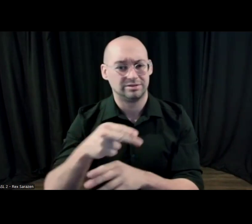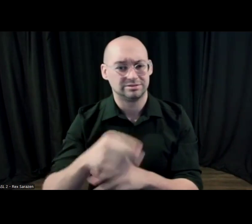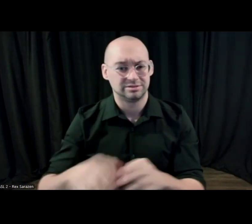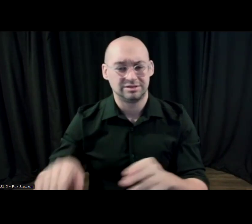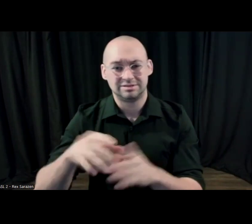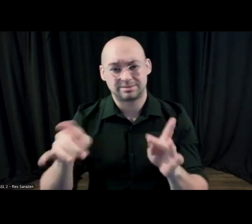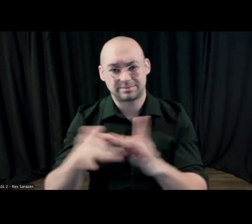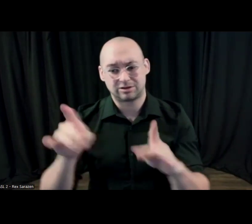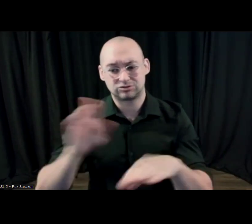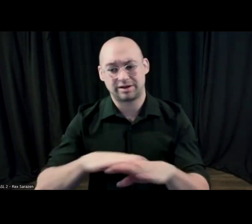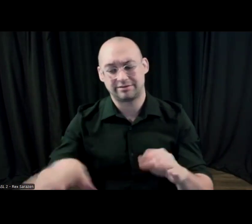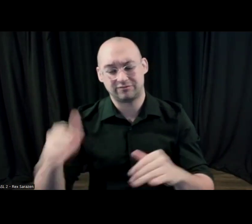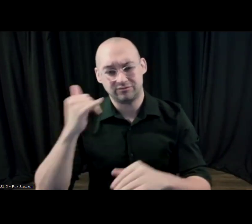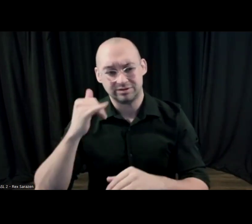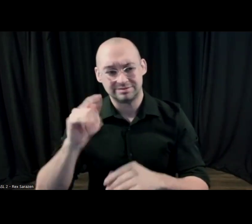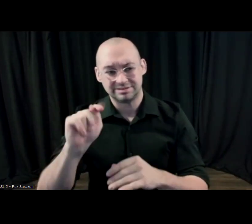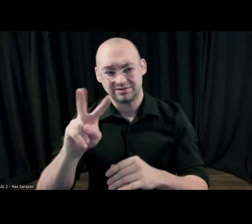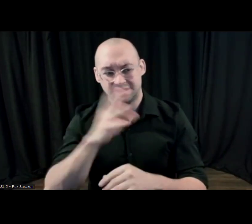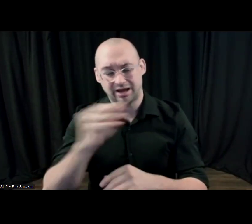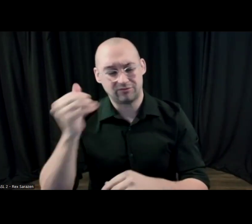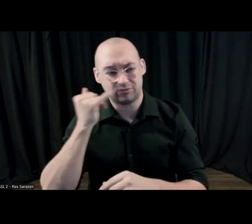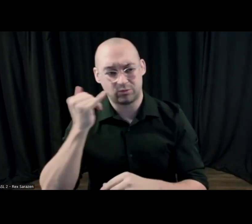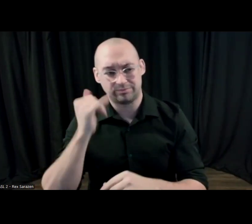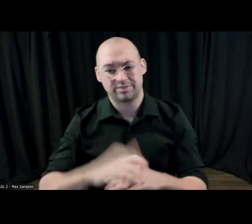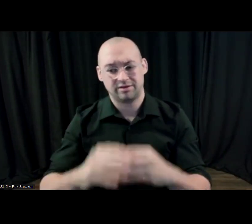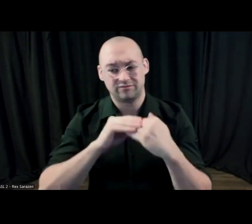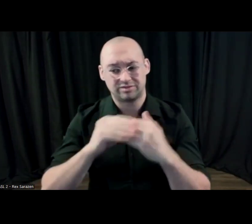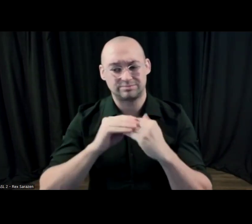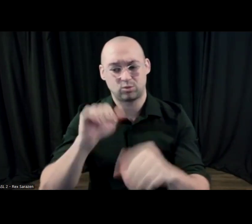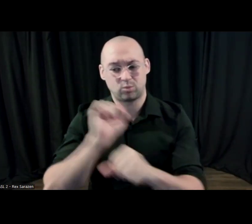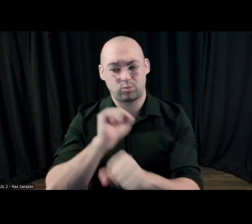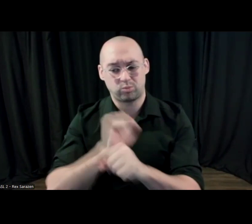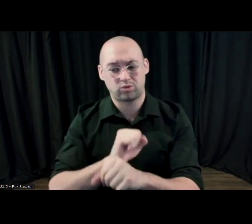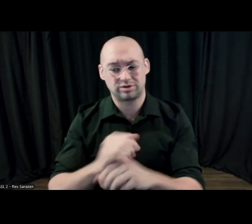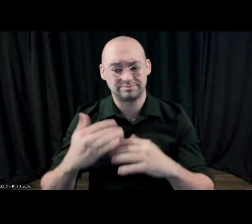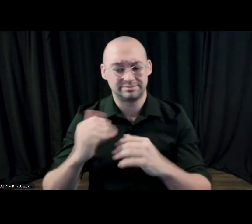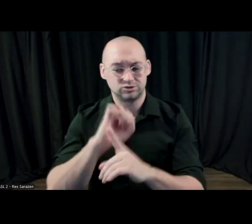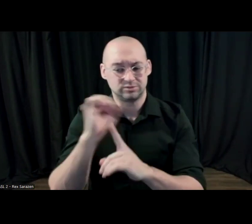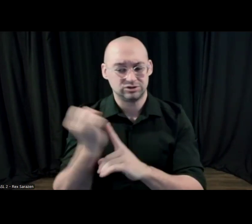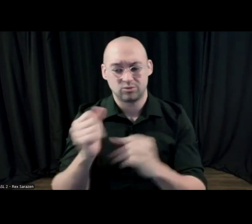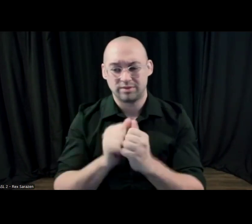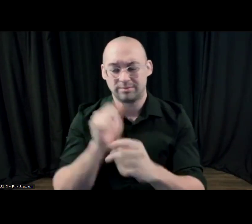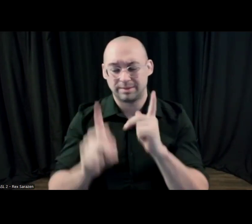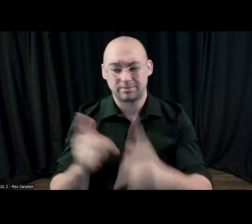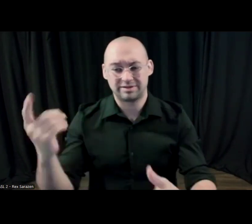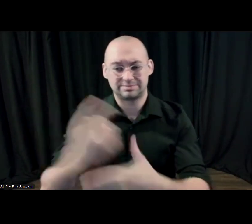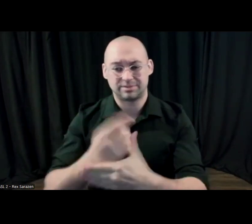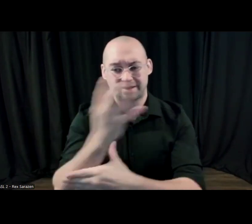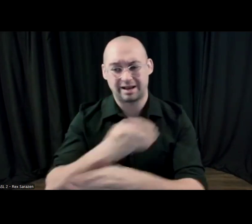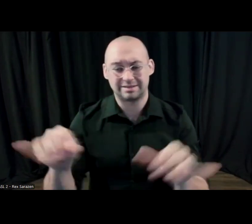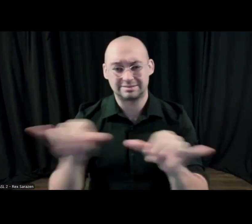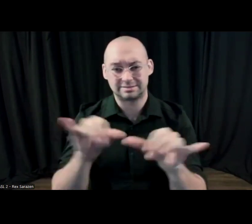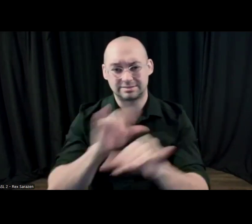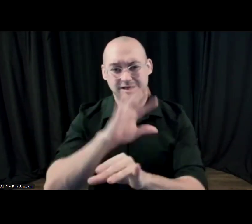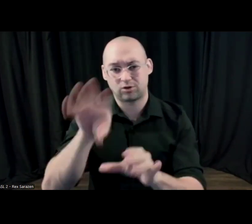captions on TVs and phones, flexible work accommodations and arrangements for disabilities, and size inclusions are called